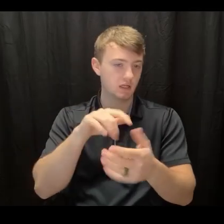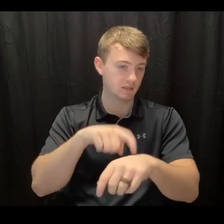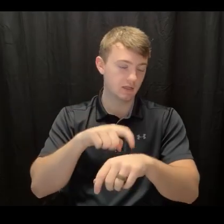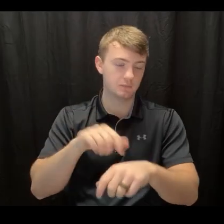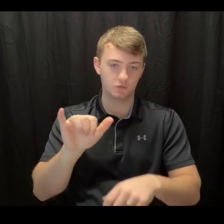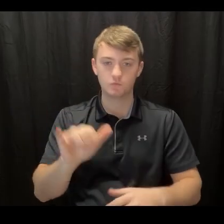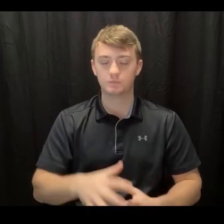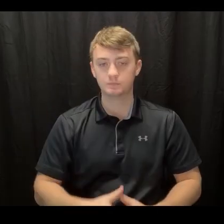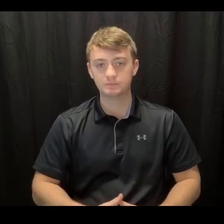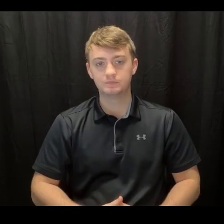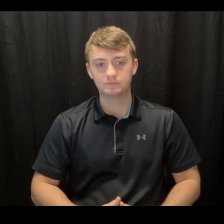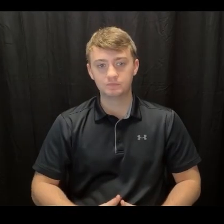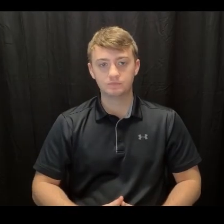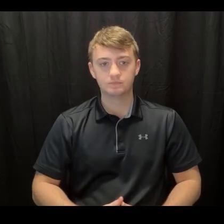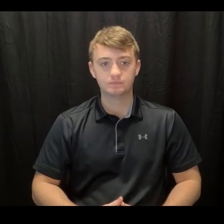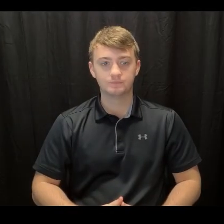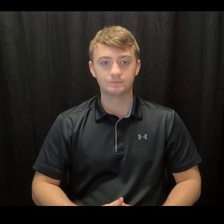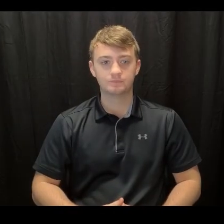periods.